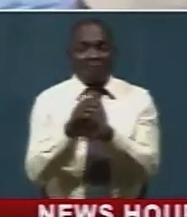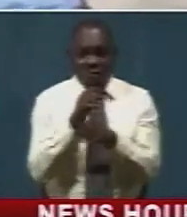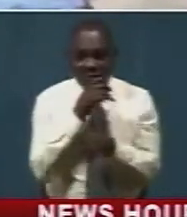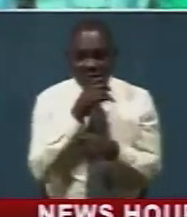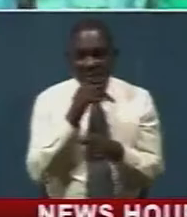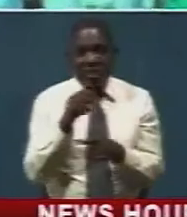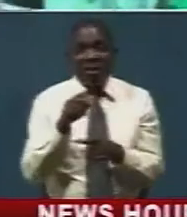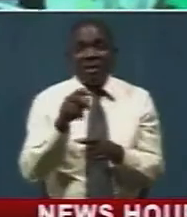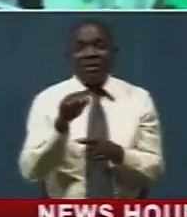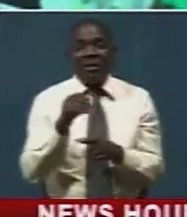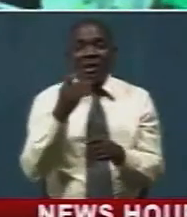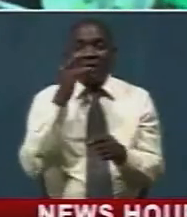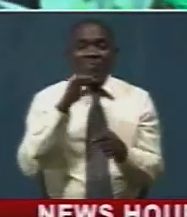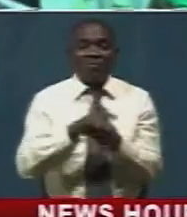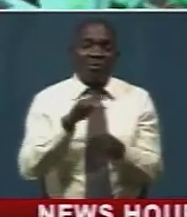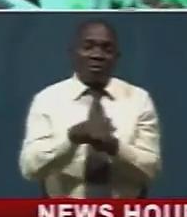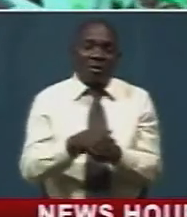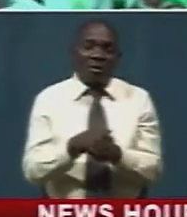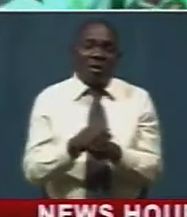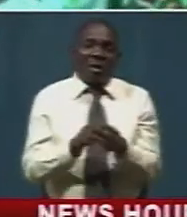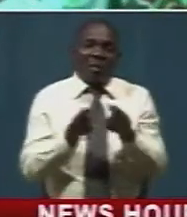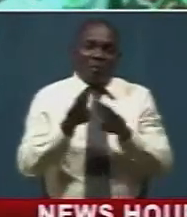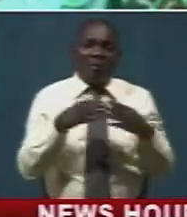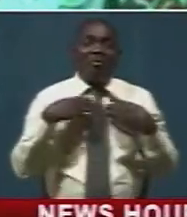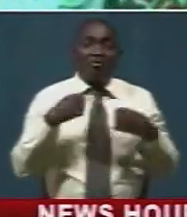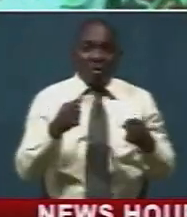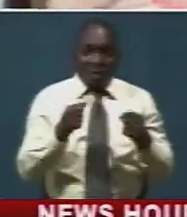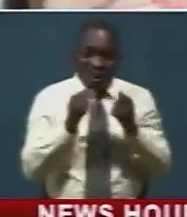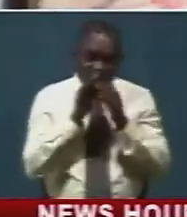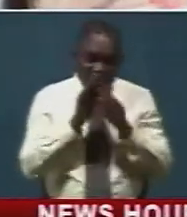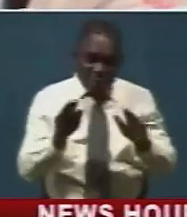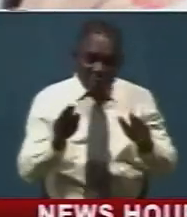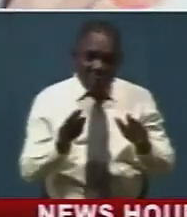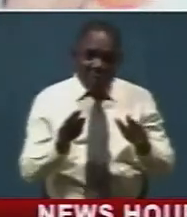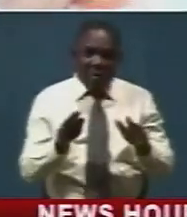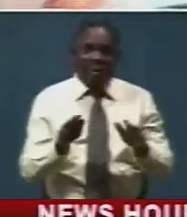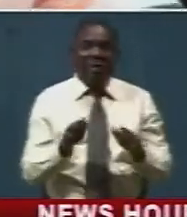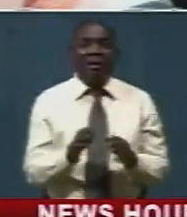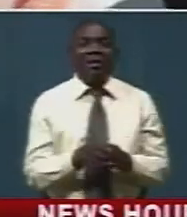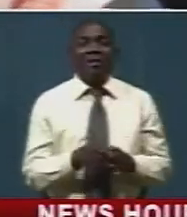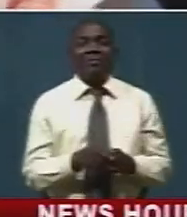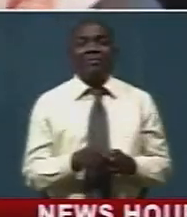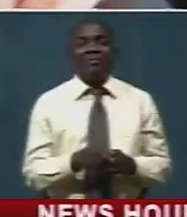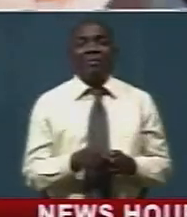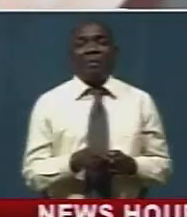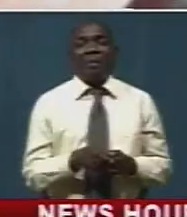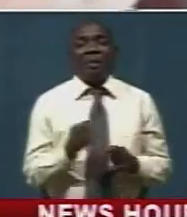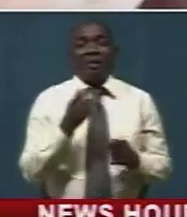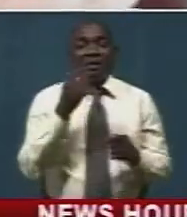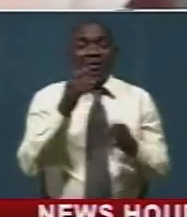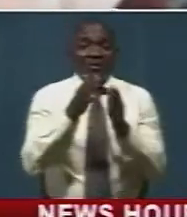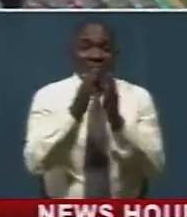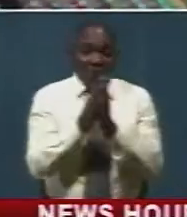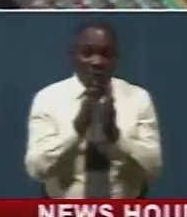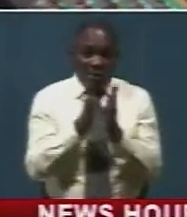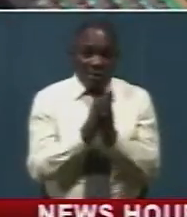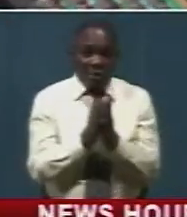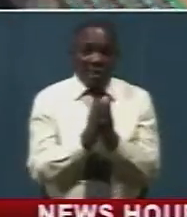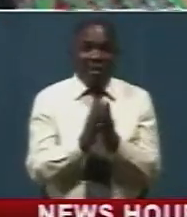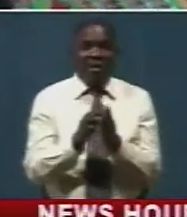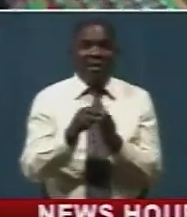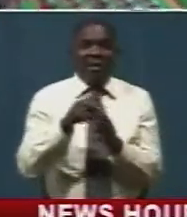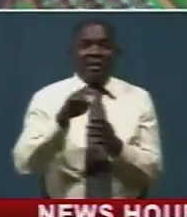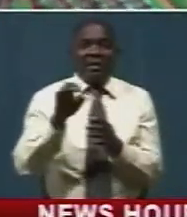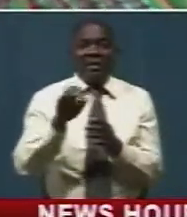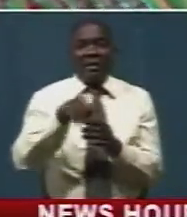NDC have pledged to conduct themselves peacefully every step of the way and pray other parties